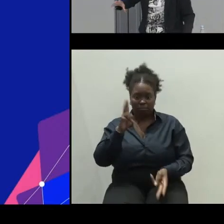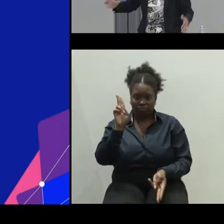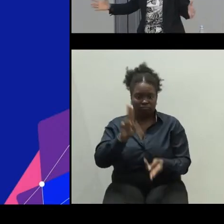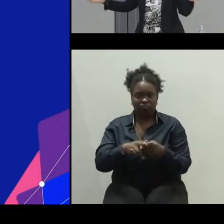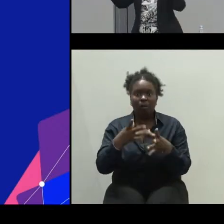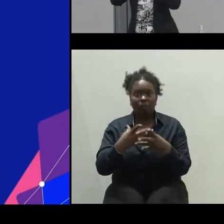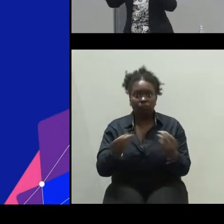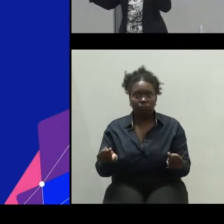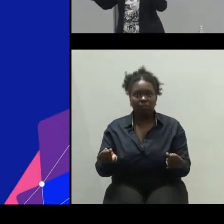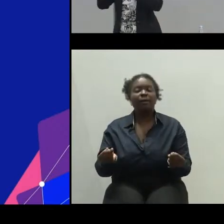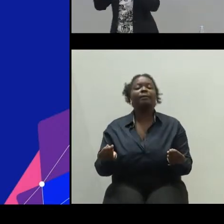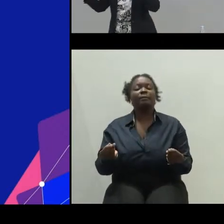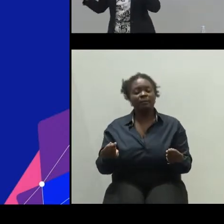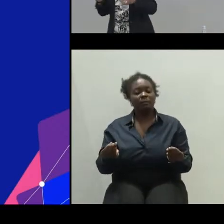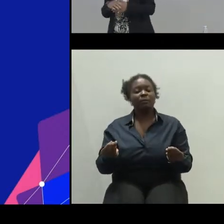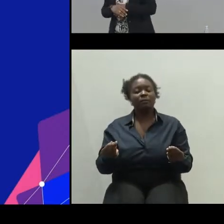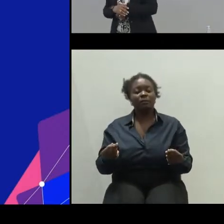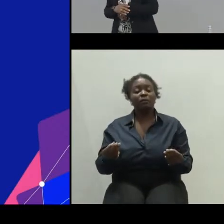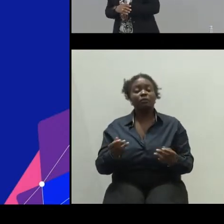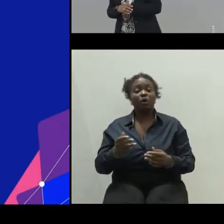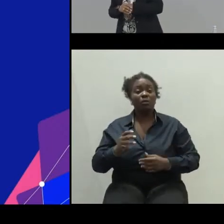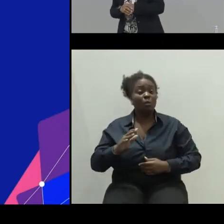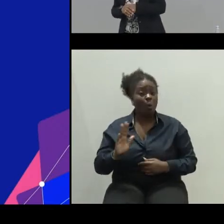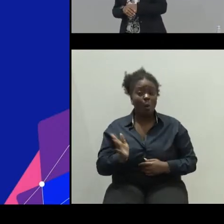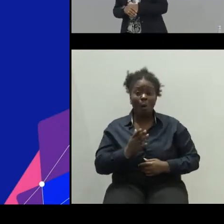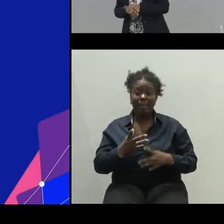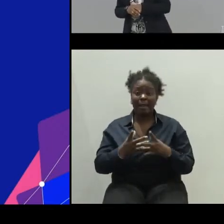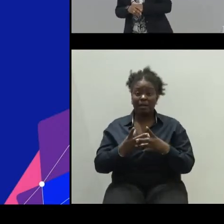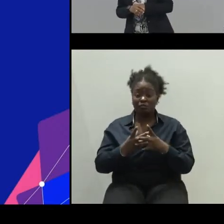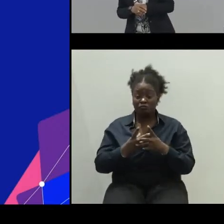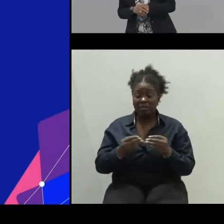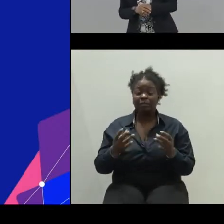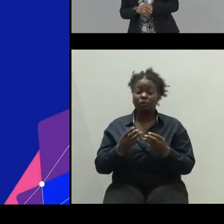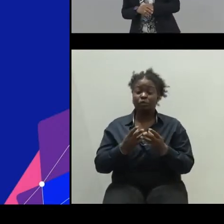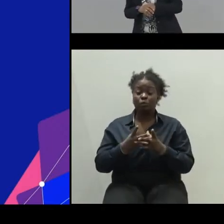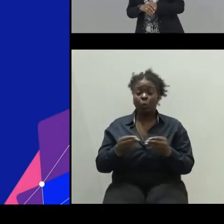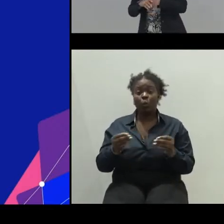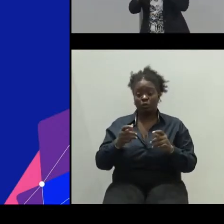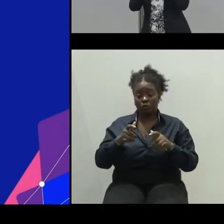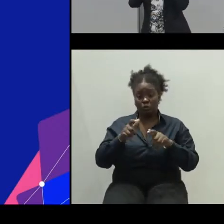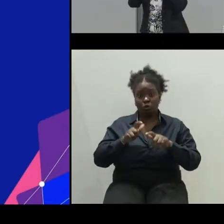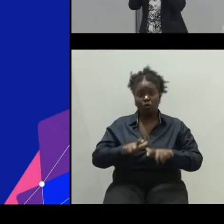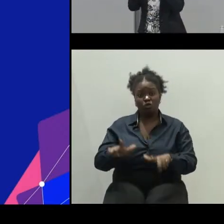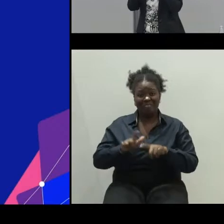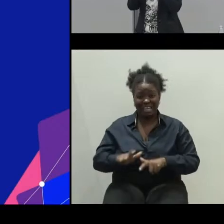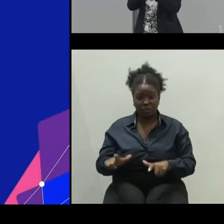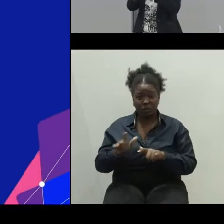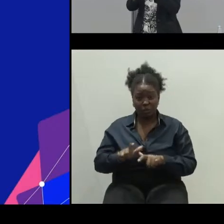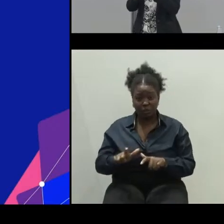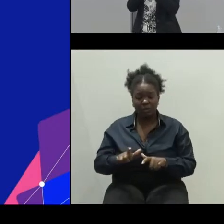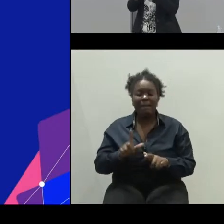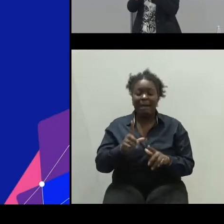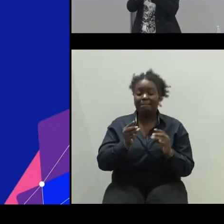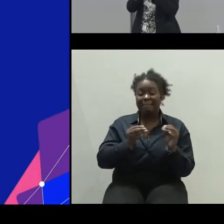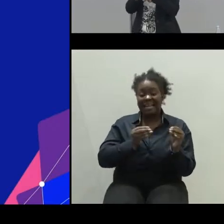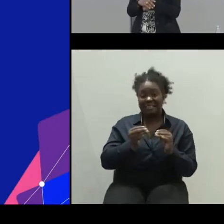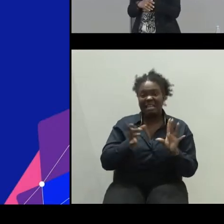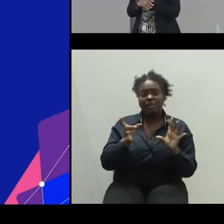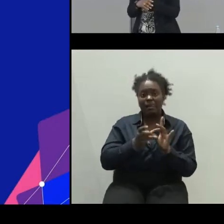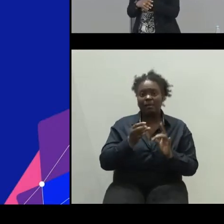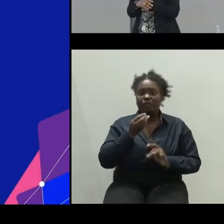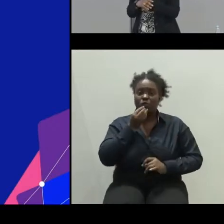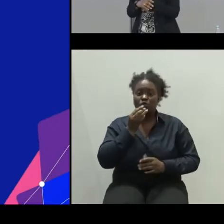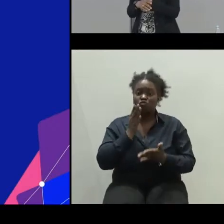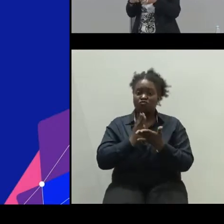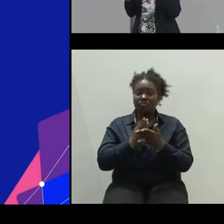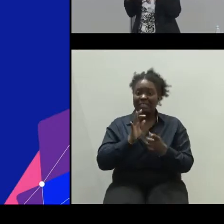So all this ends up being about resource conservation. But the plastics for food are really about these